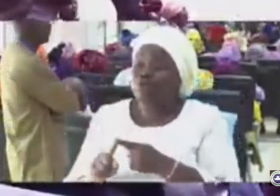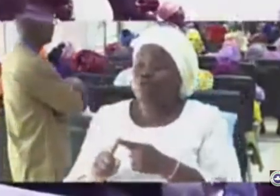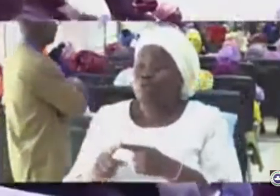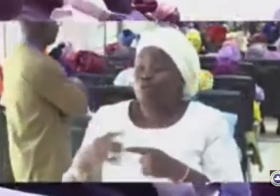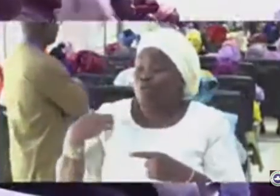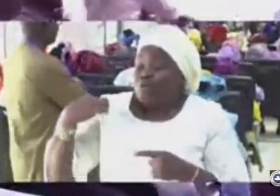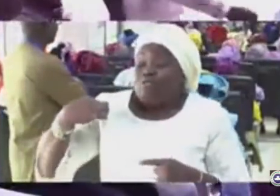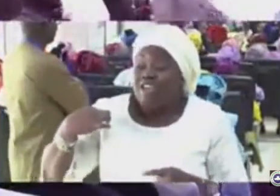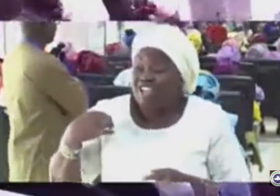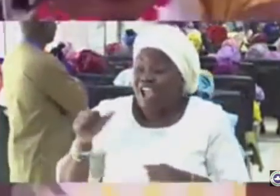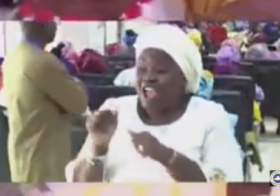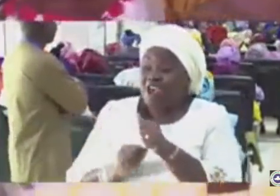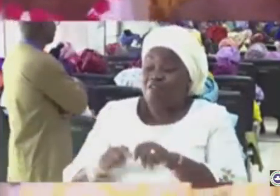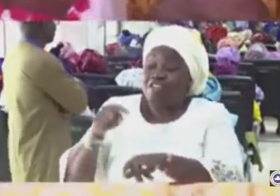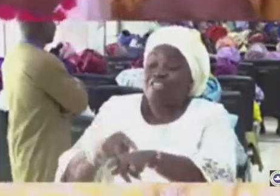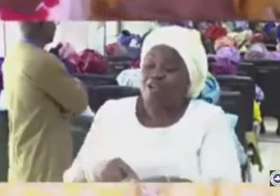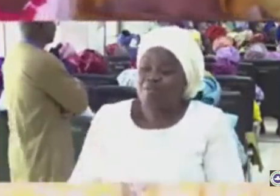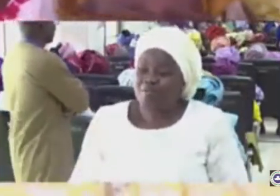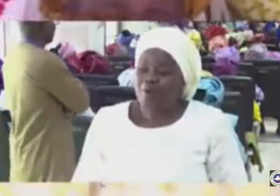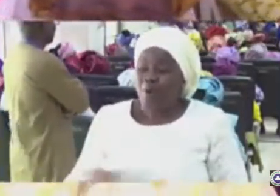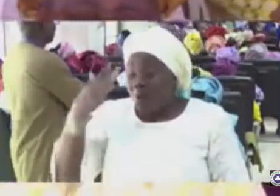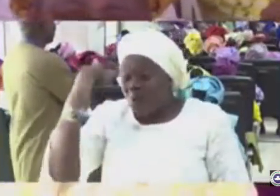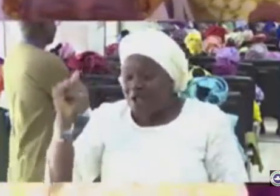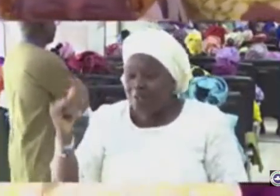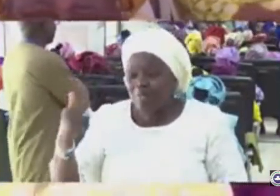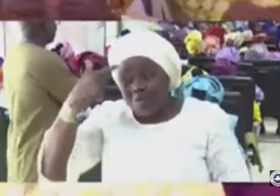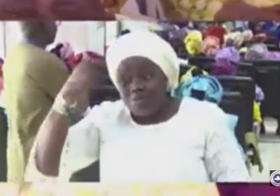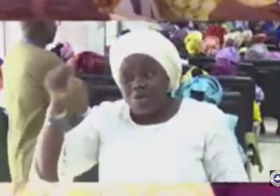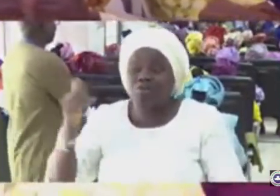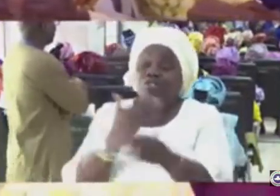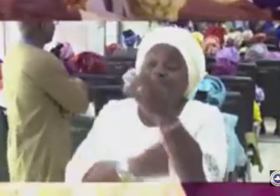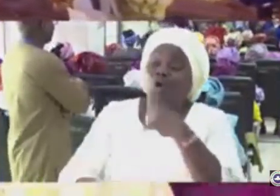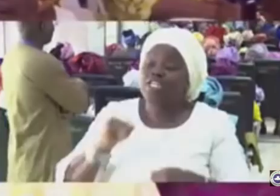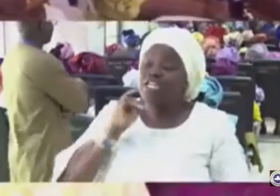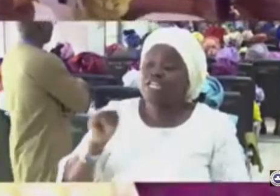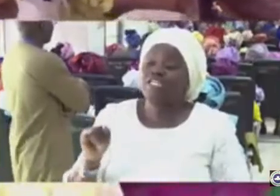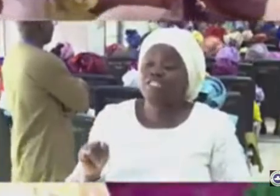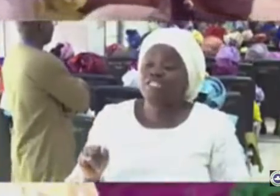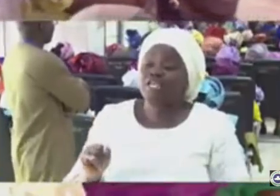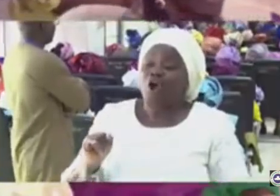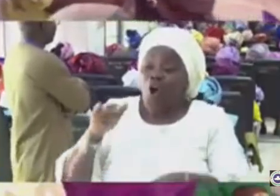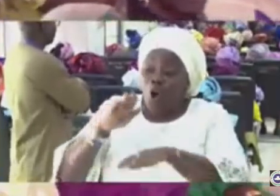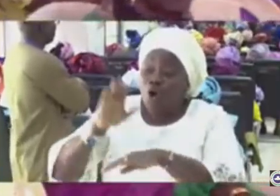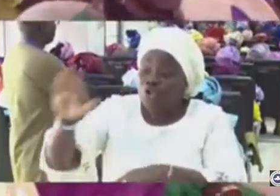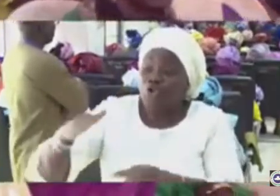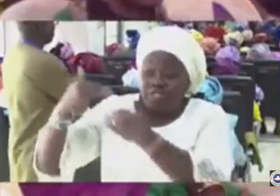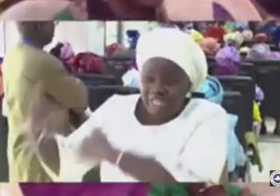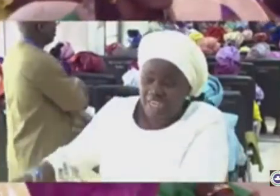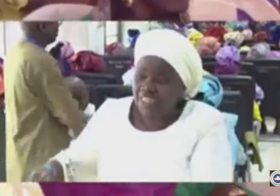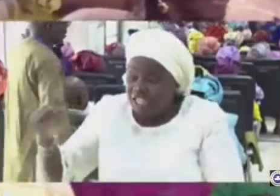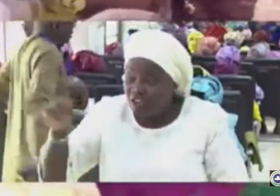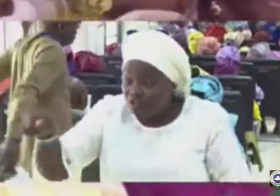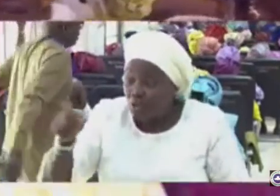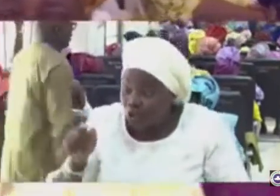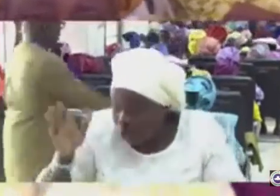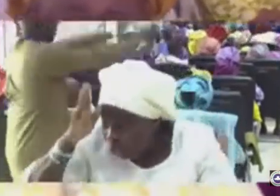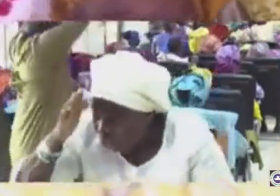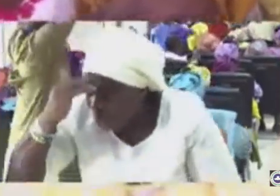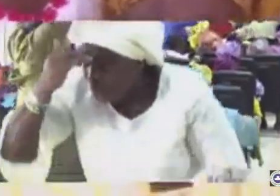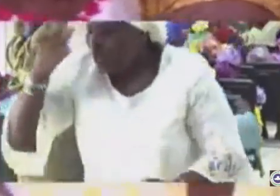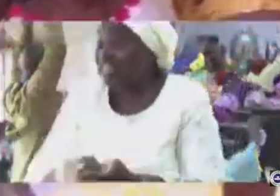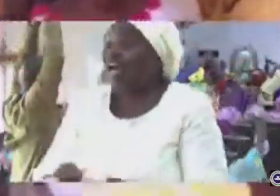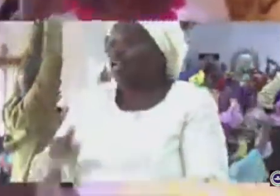Why? Because the Lord is on your side. If you know the Lord is on your side, let me hear you shout